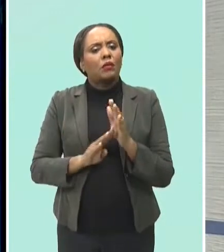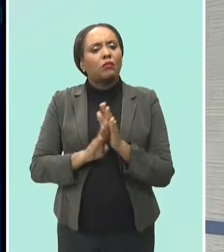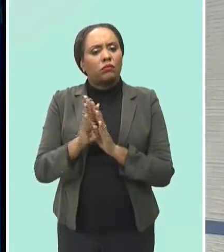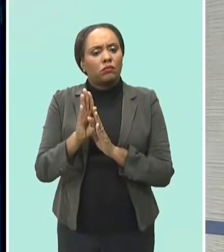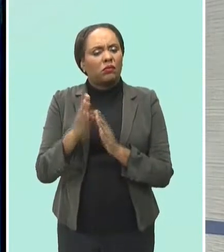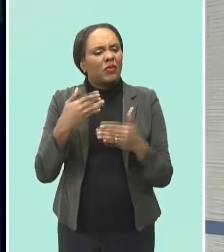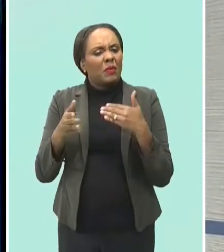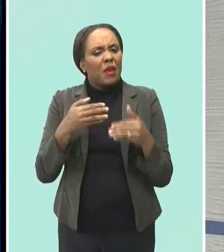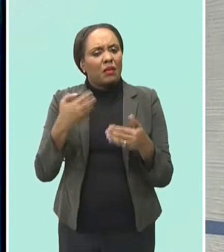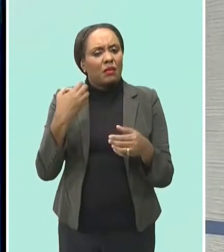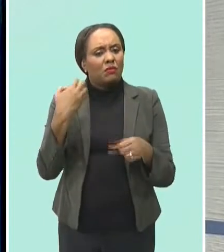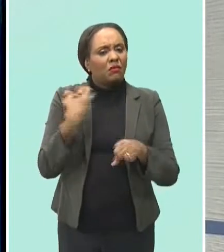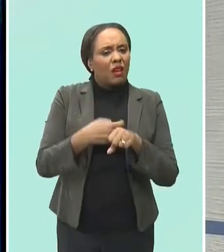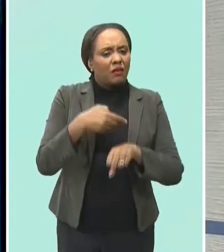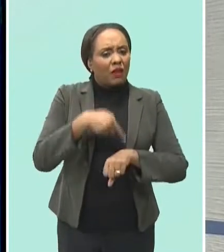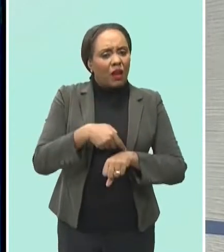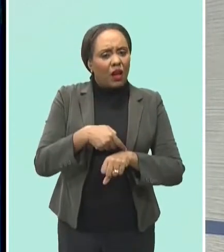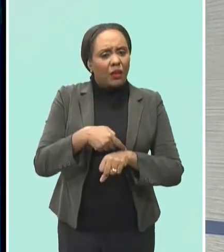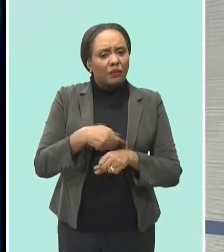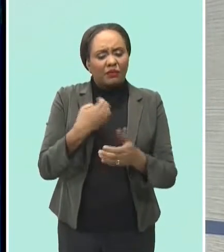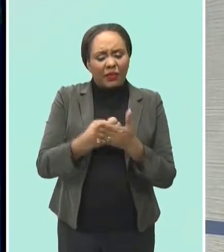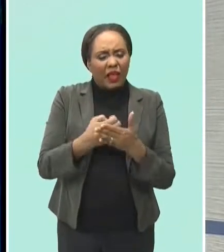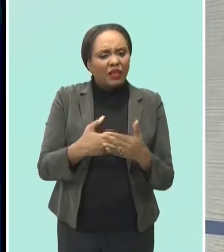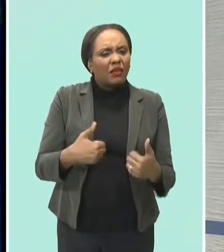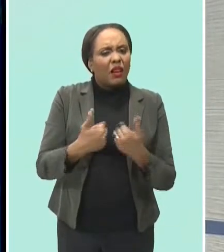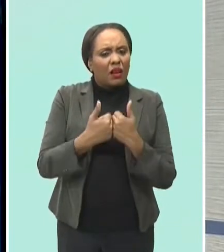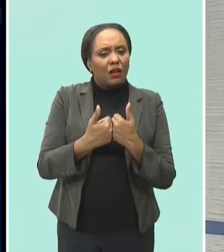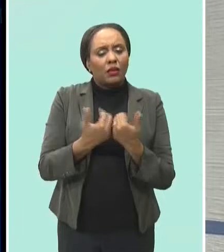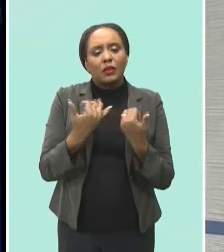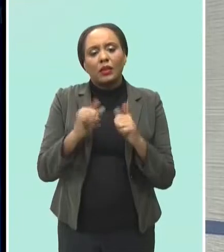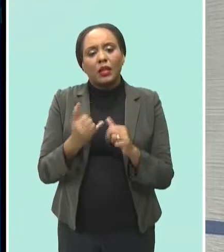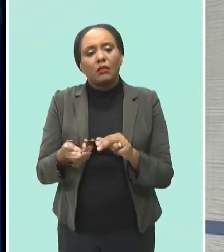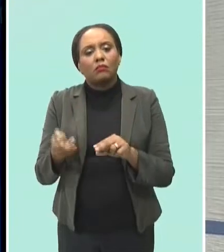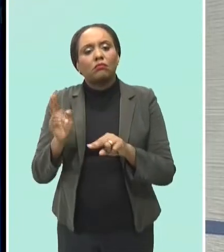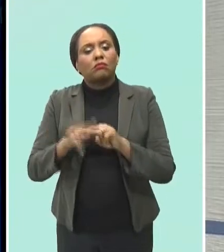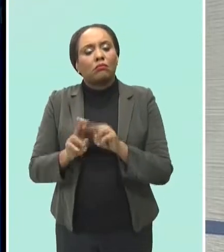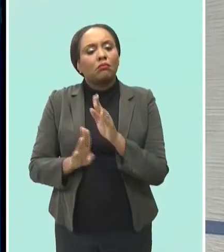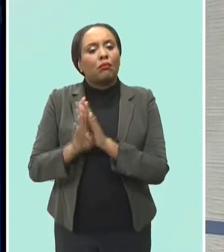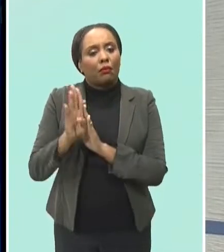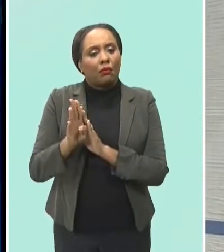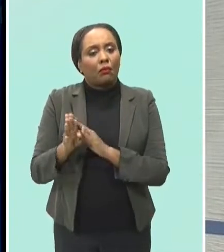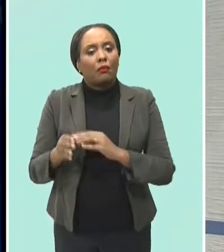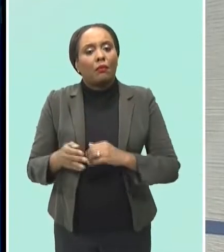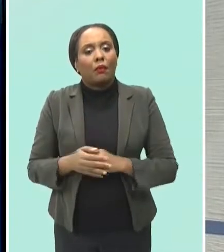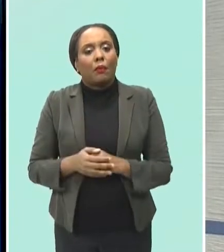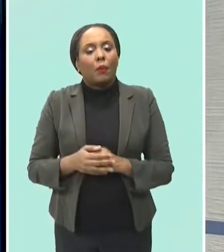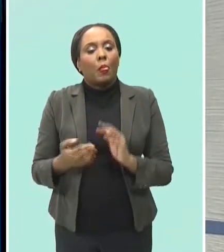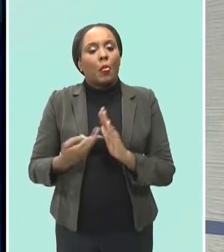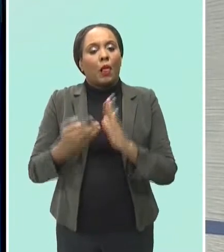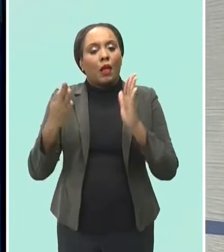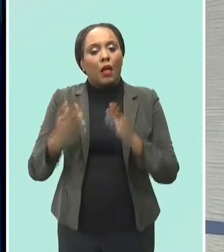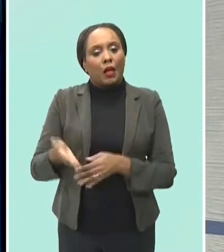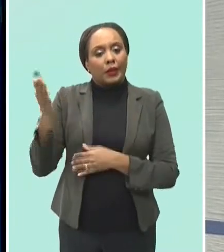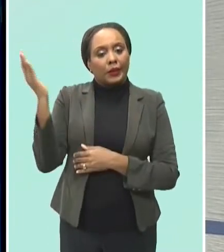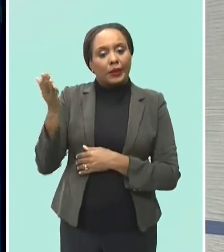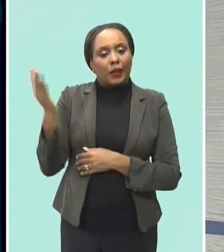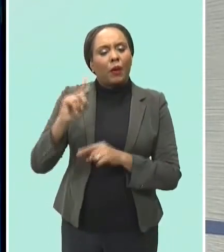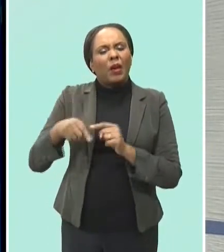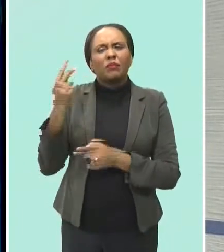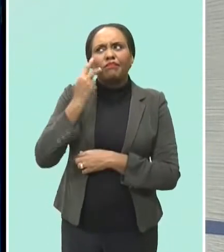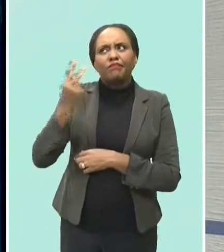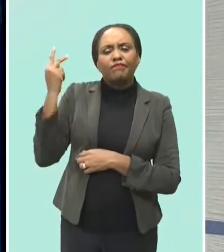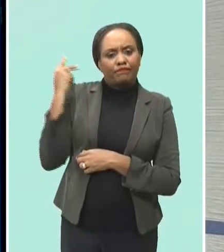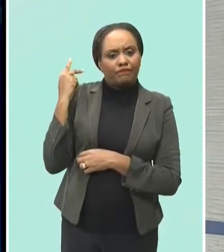island. That's according to General Manager of the Barbados Cooperative and Credit Union League, Anthony Pilgrim, who made the comment as he reflected